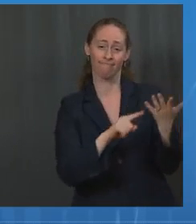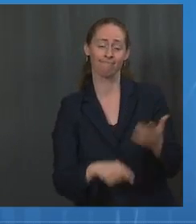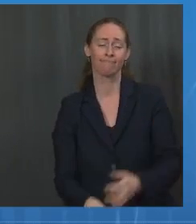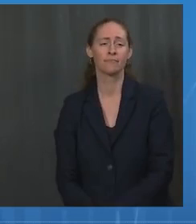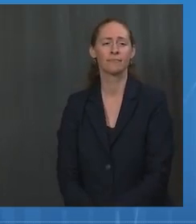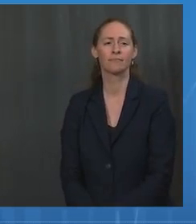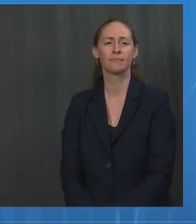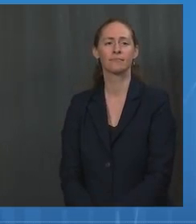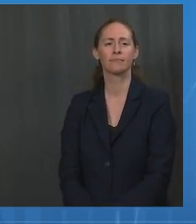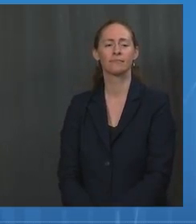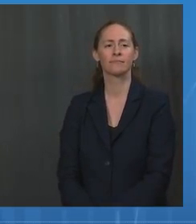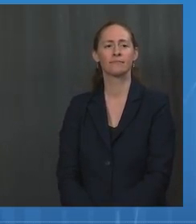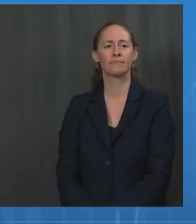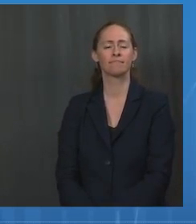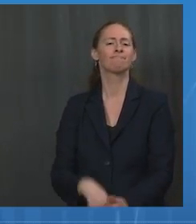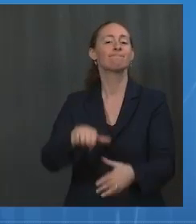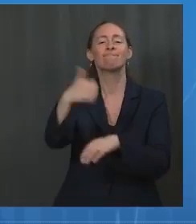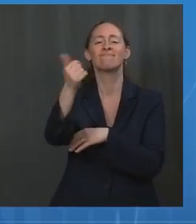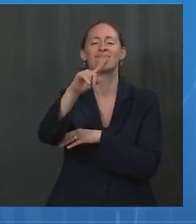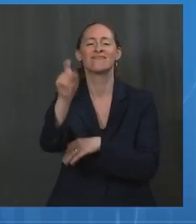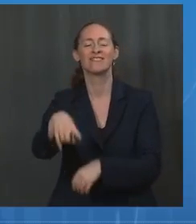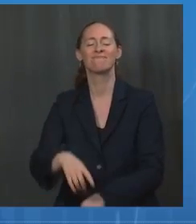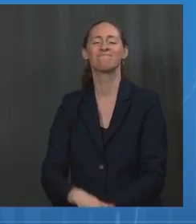Next question.